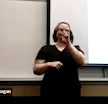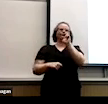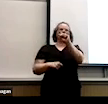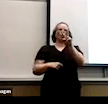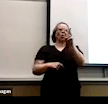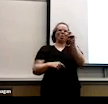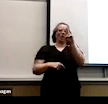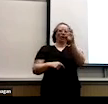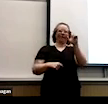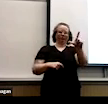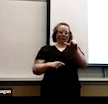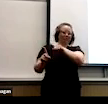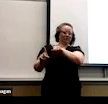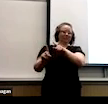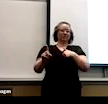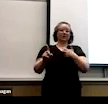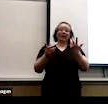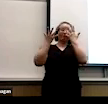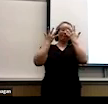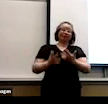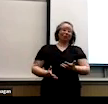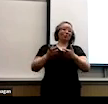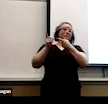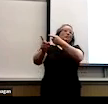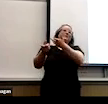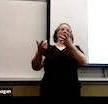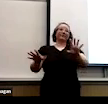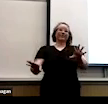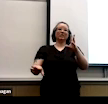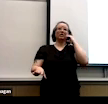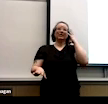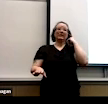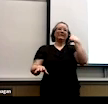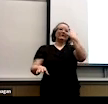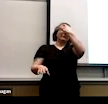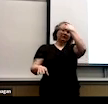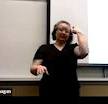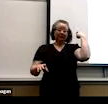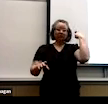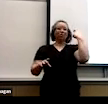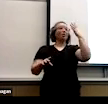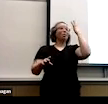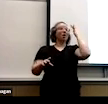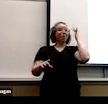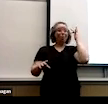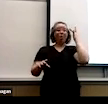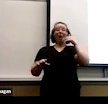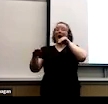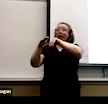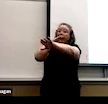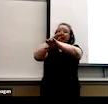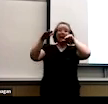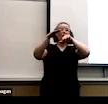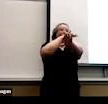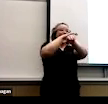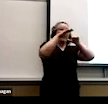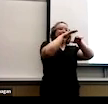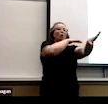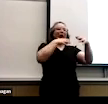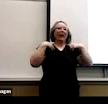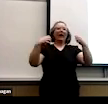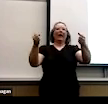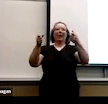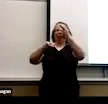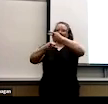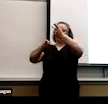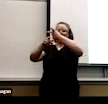instance, the CP clinic where there's orthopedics, pediatrics, all the therapists. Then they're seeing me and I'm saying, okay, now you're